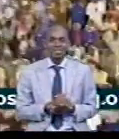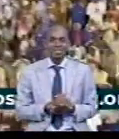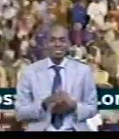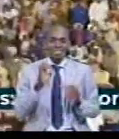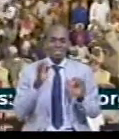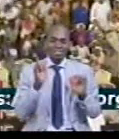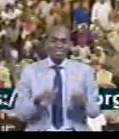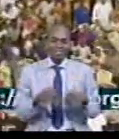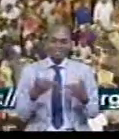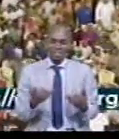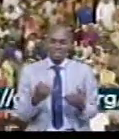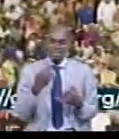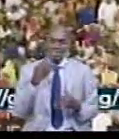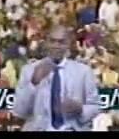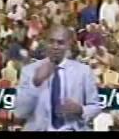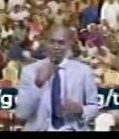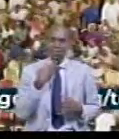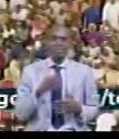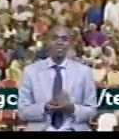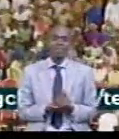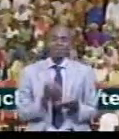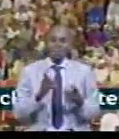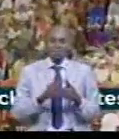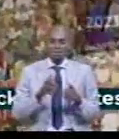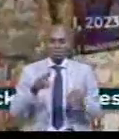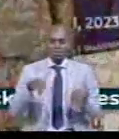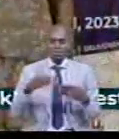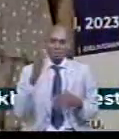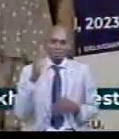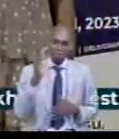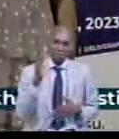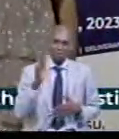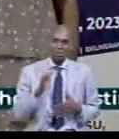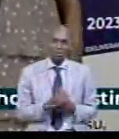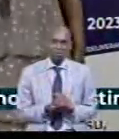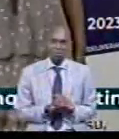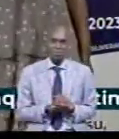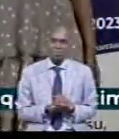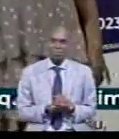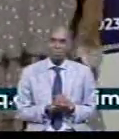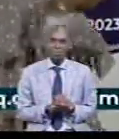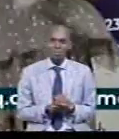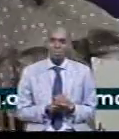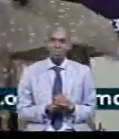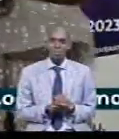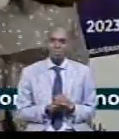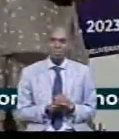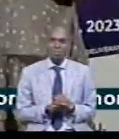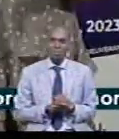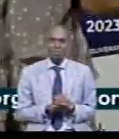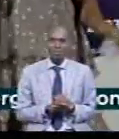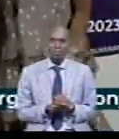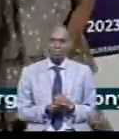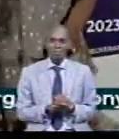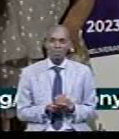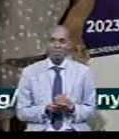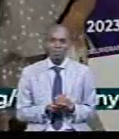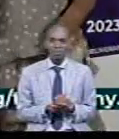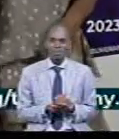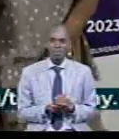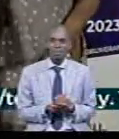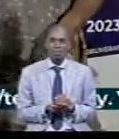I want his mom to help. Give the testimony so you can help with the testimony. Start, please. Maybe I told me, baby, me want to fit in a problem